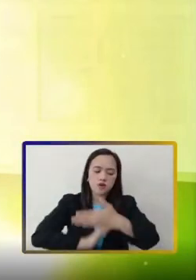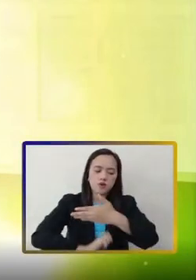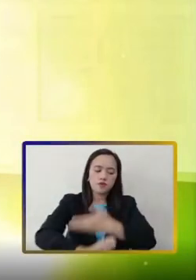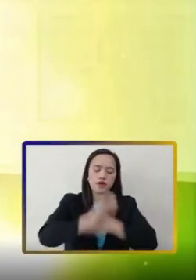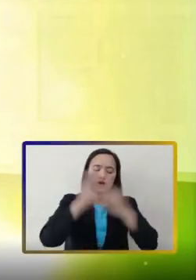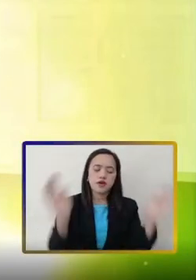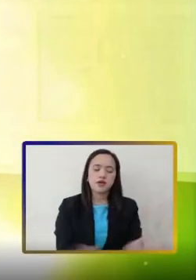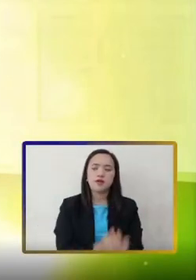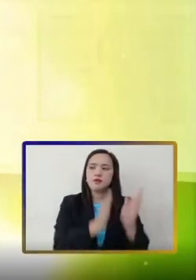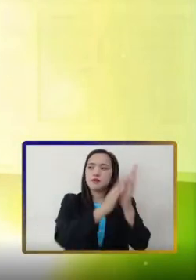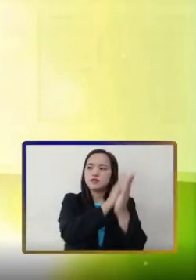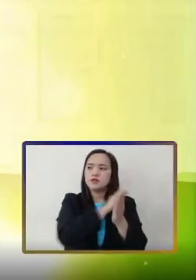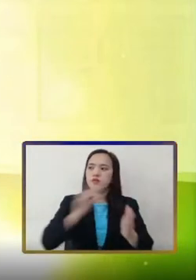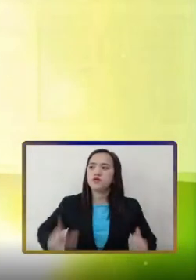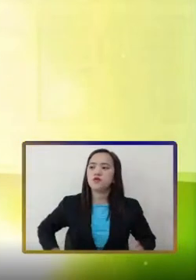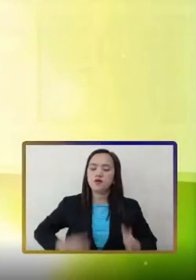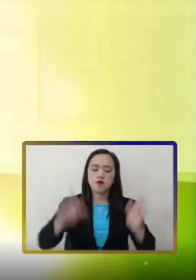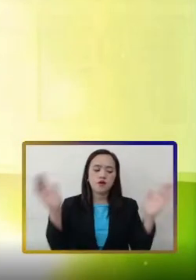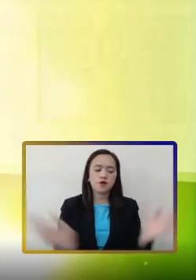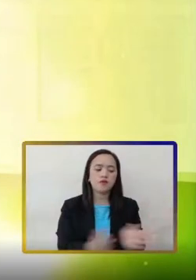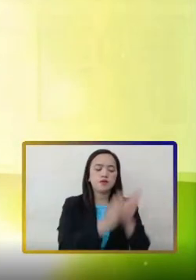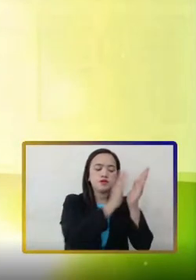go in. Praise the